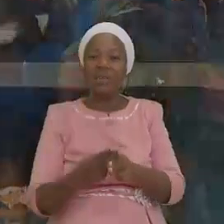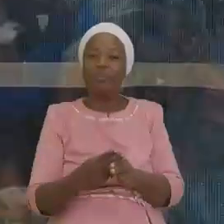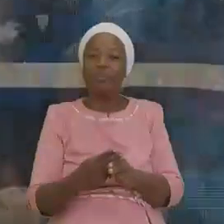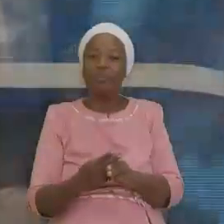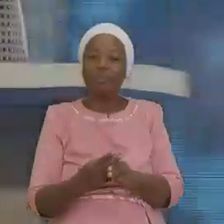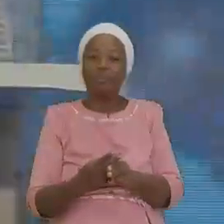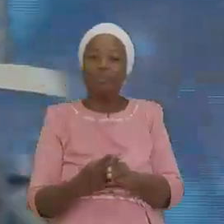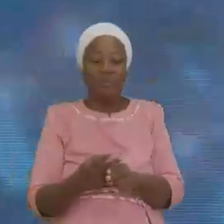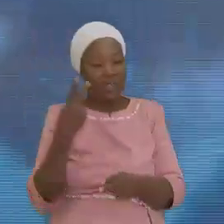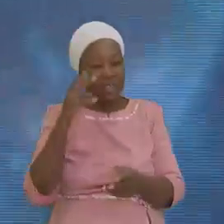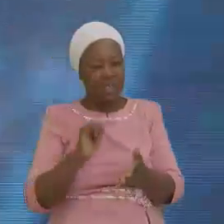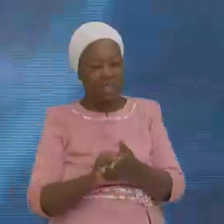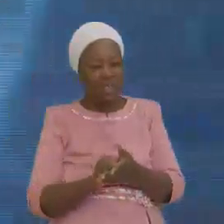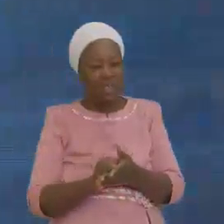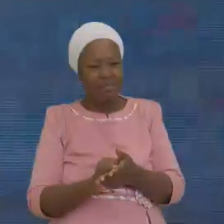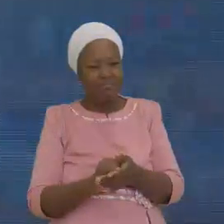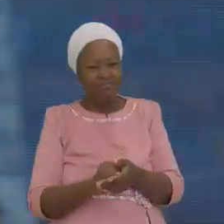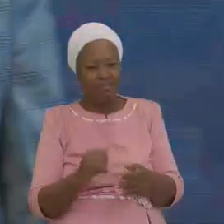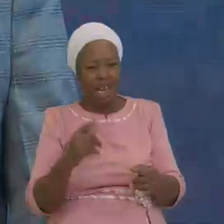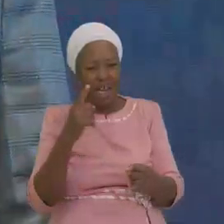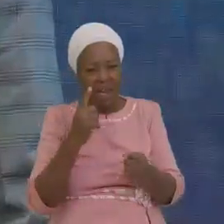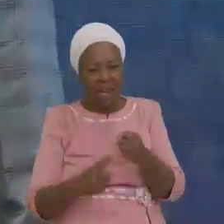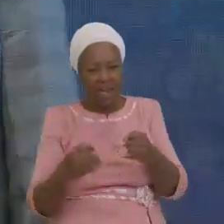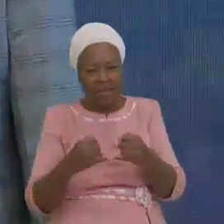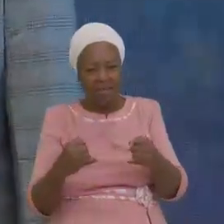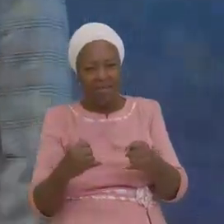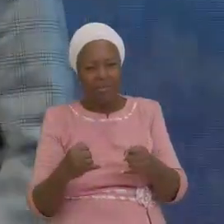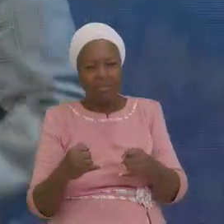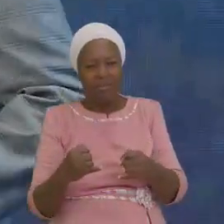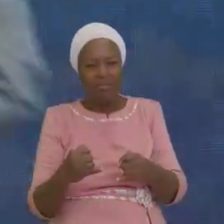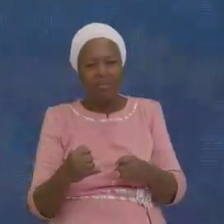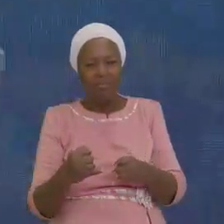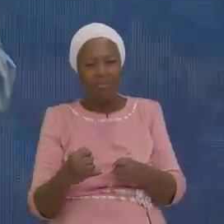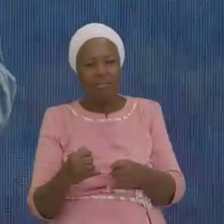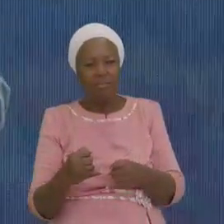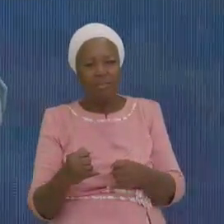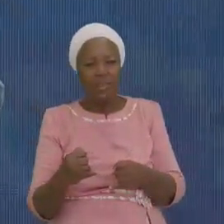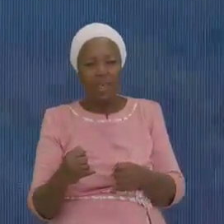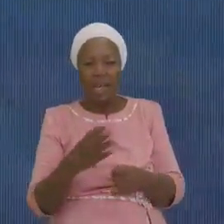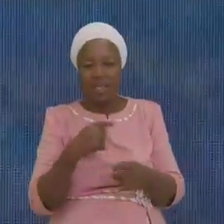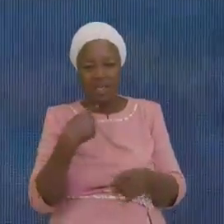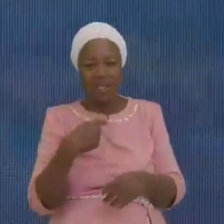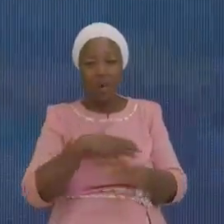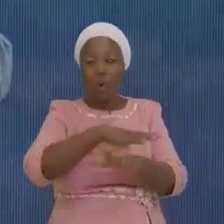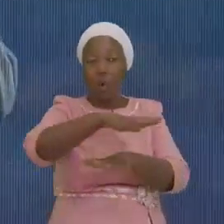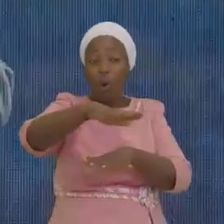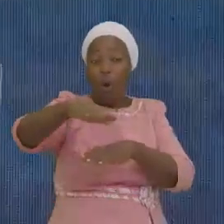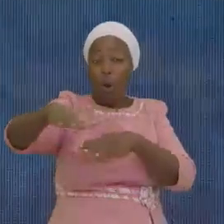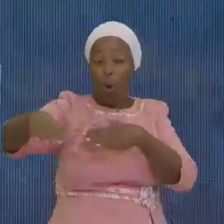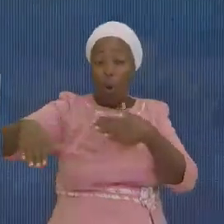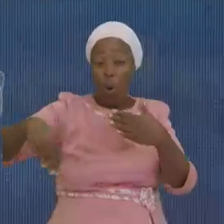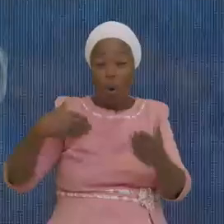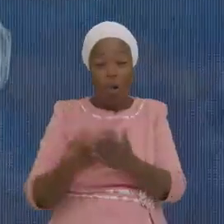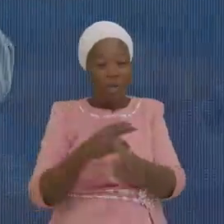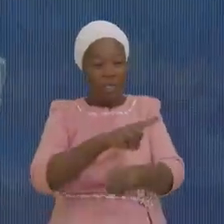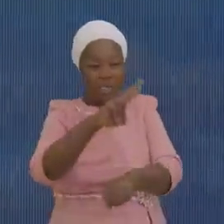Look at the latter part, the last part of that sentence there. And it says, all